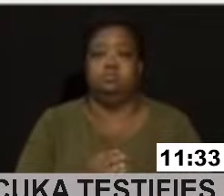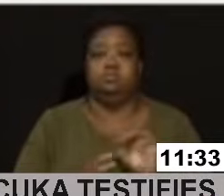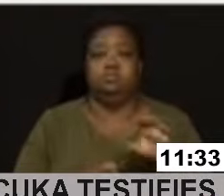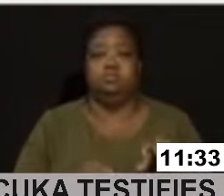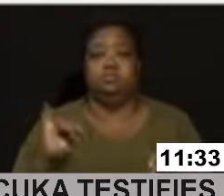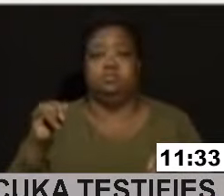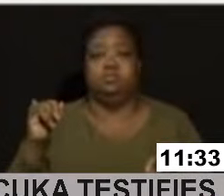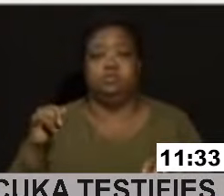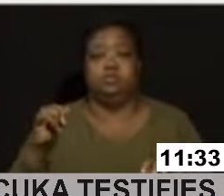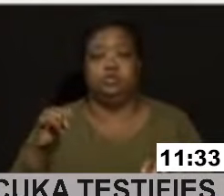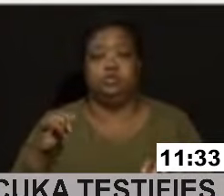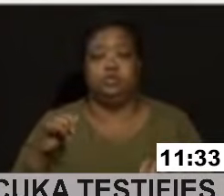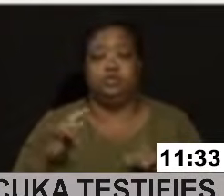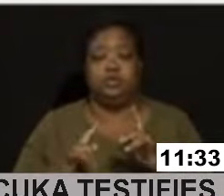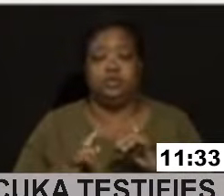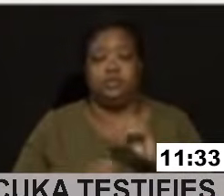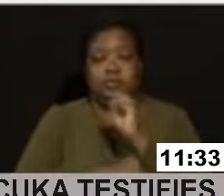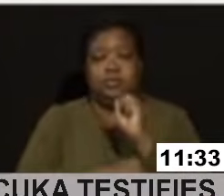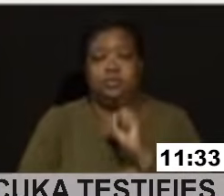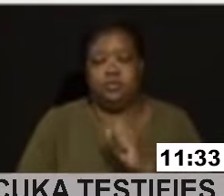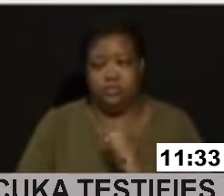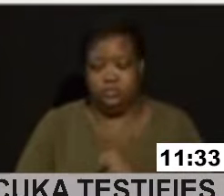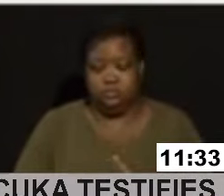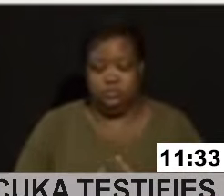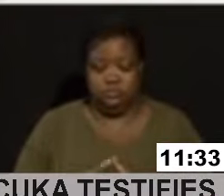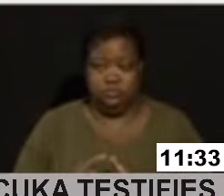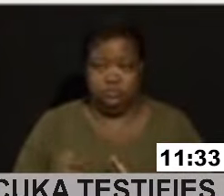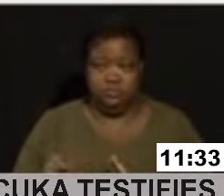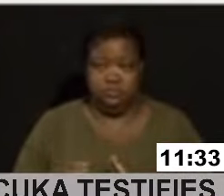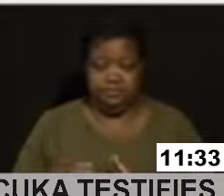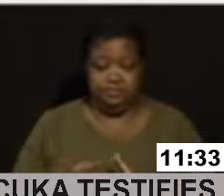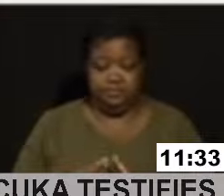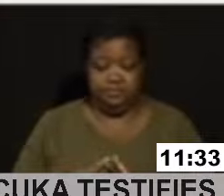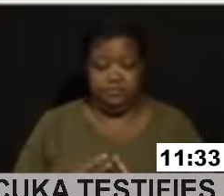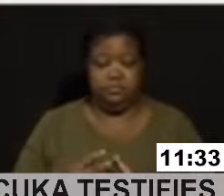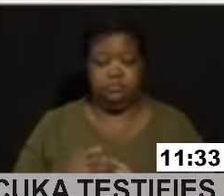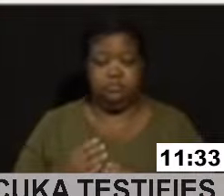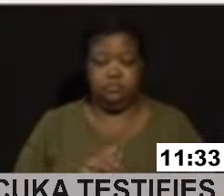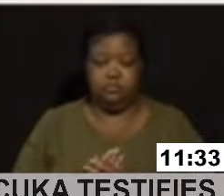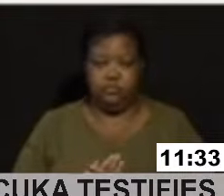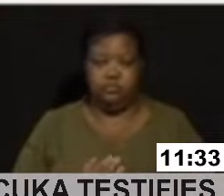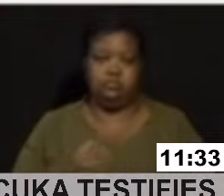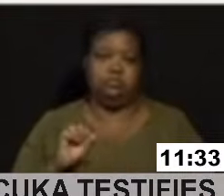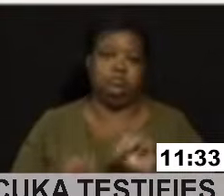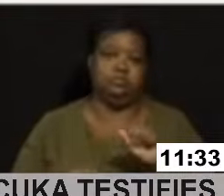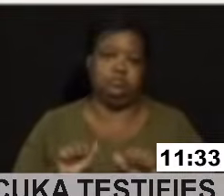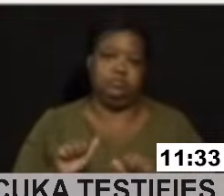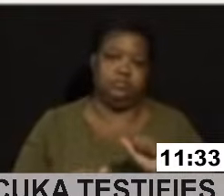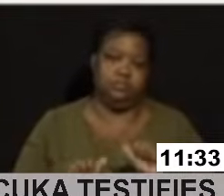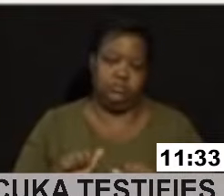office, Bring Ferreira. I asked them to do an assessment of these cases.